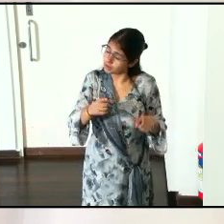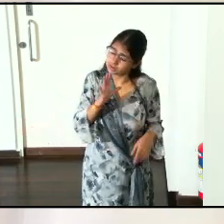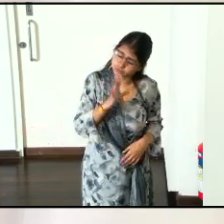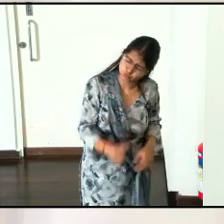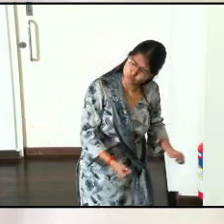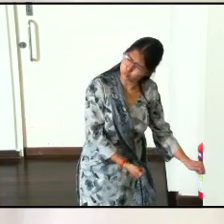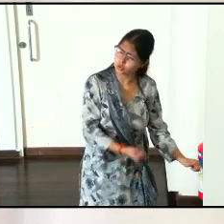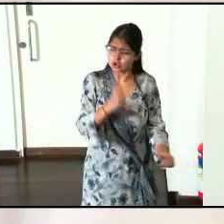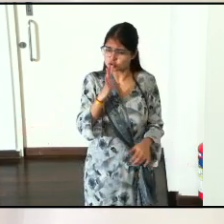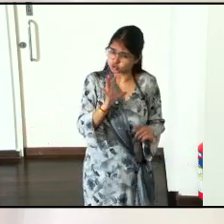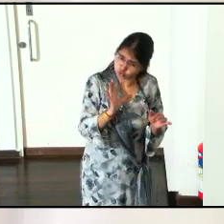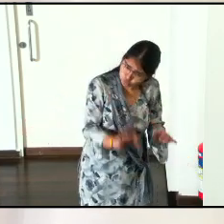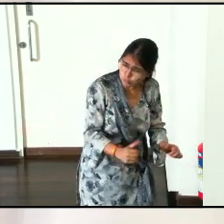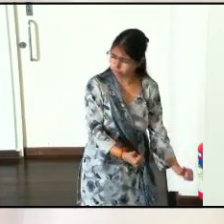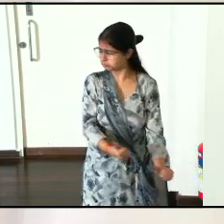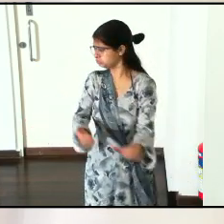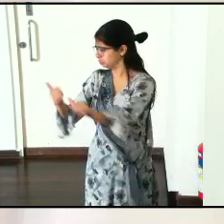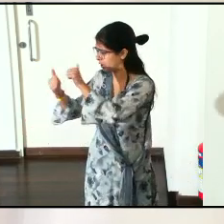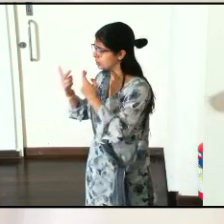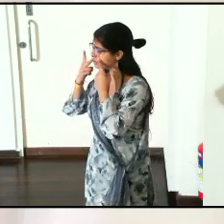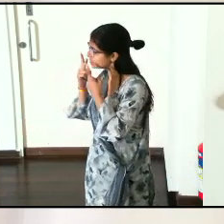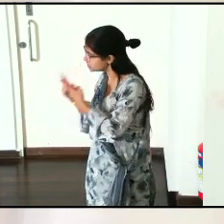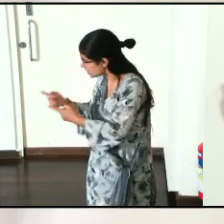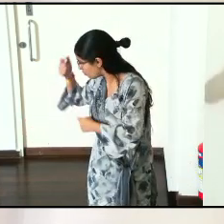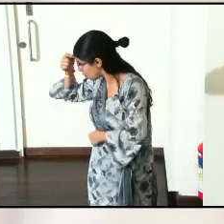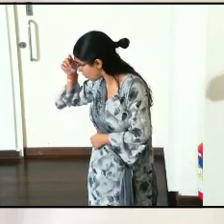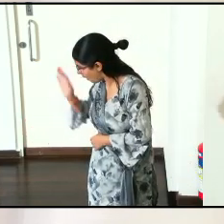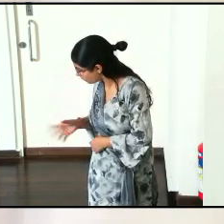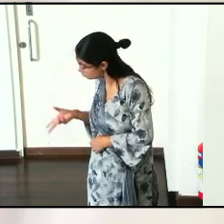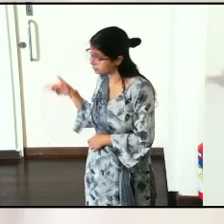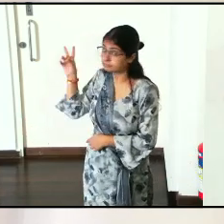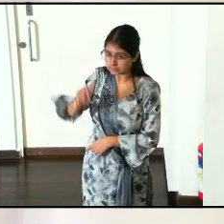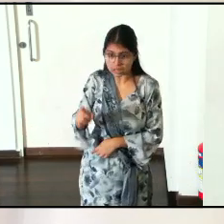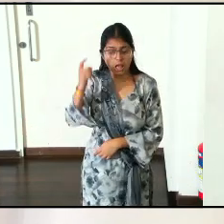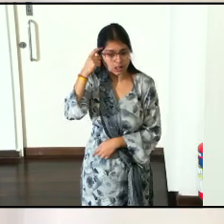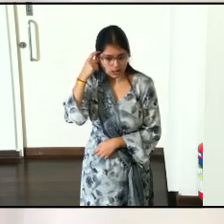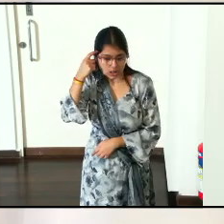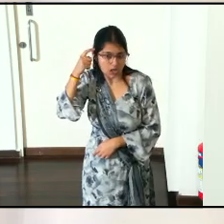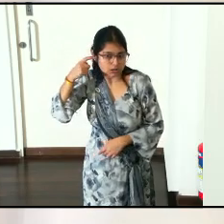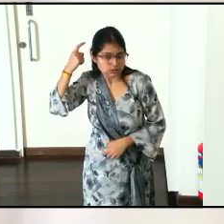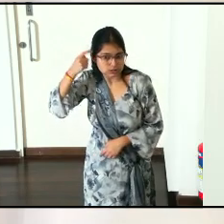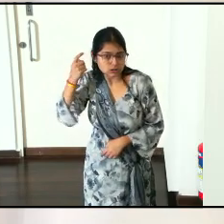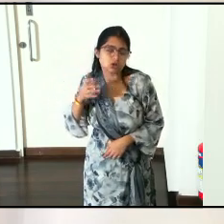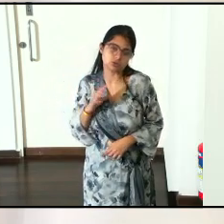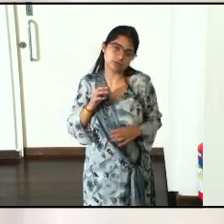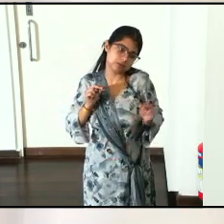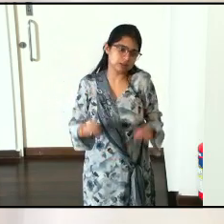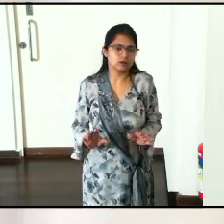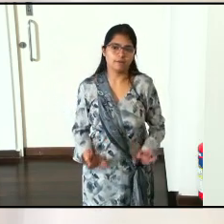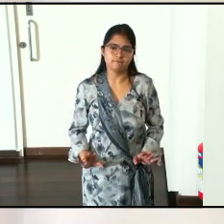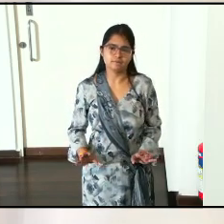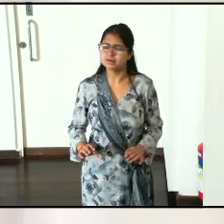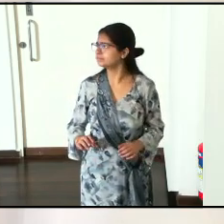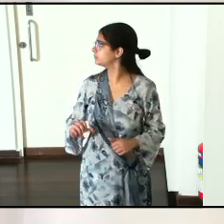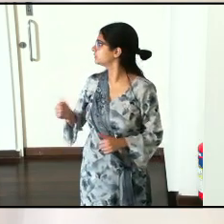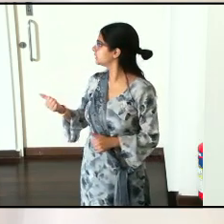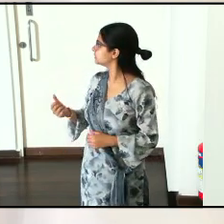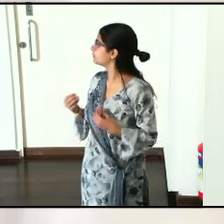again, going back to issues again. Maybe we do need to rethink some of all of this. Next, please.